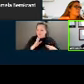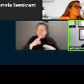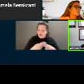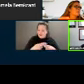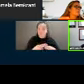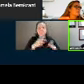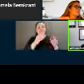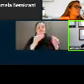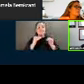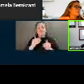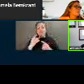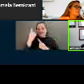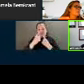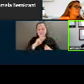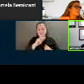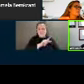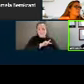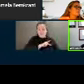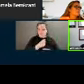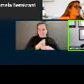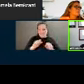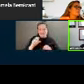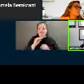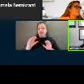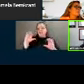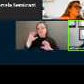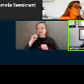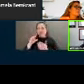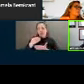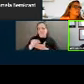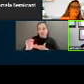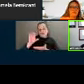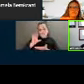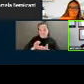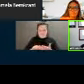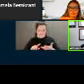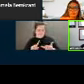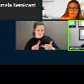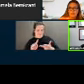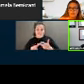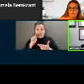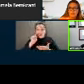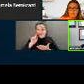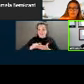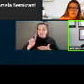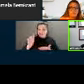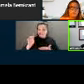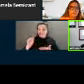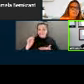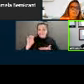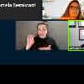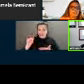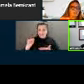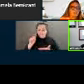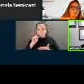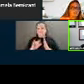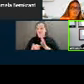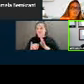personal safety and seeking funds, which also was touched on as well. Under detect, it's all about identifying suspicious activity